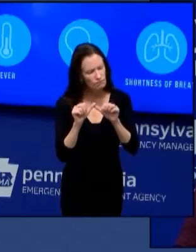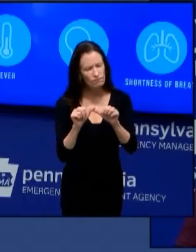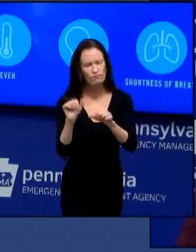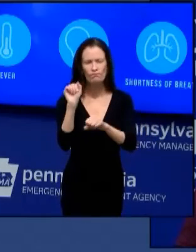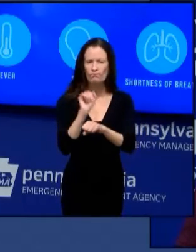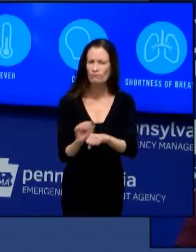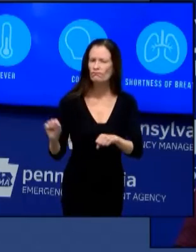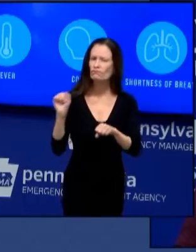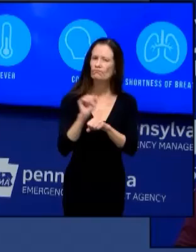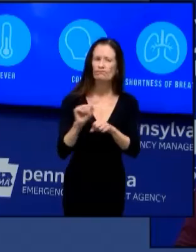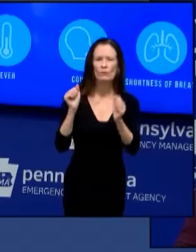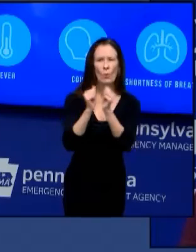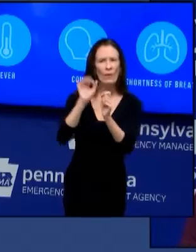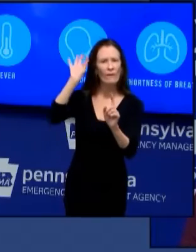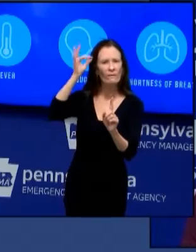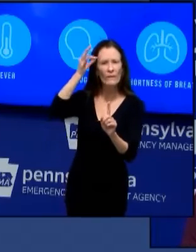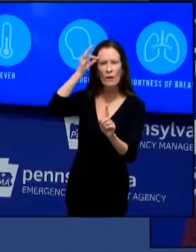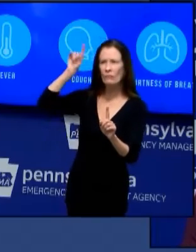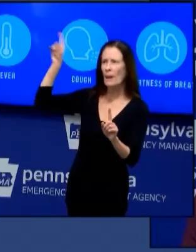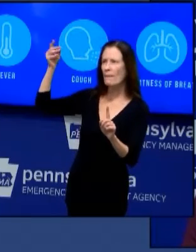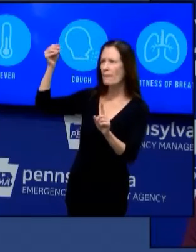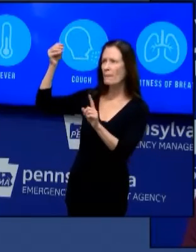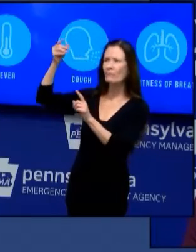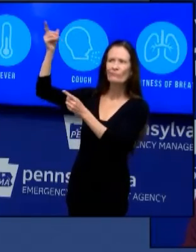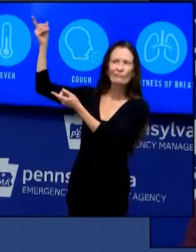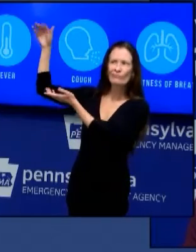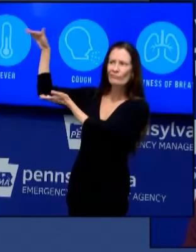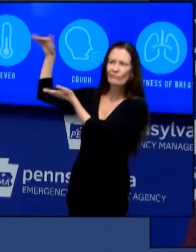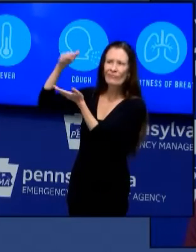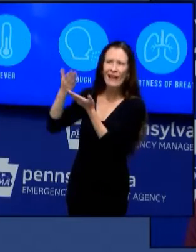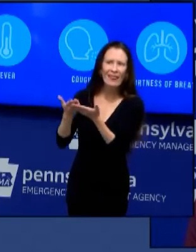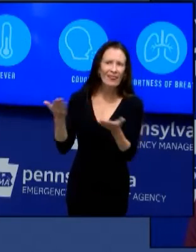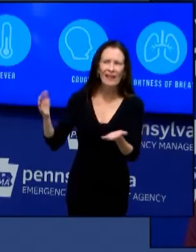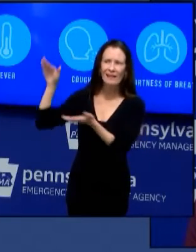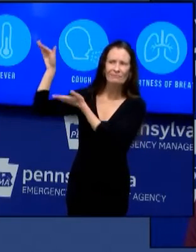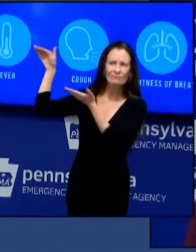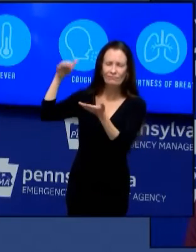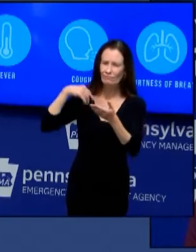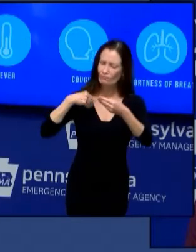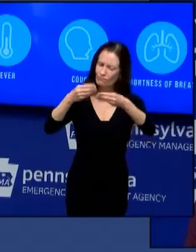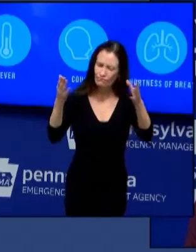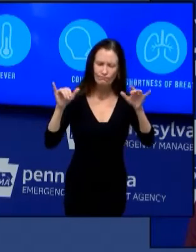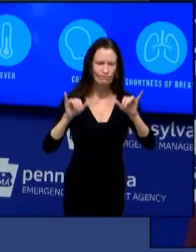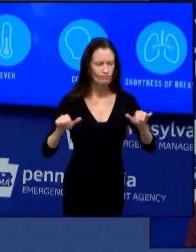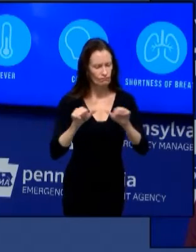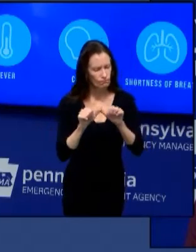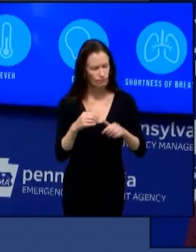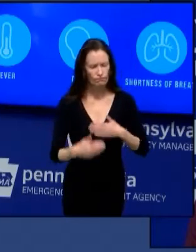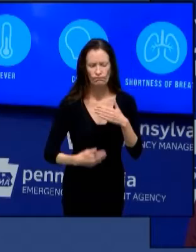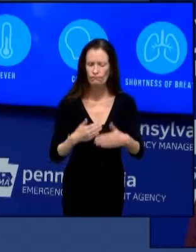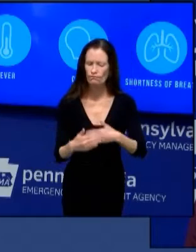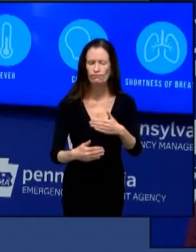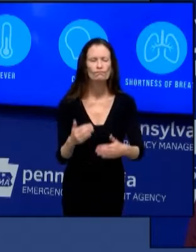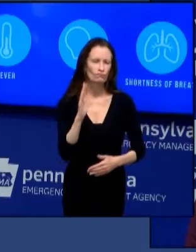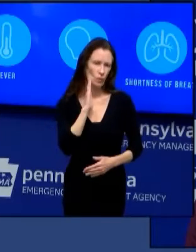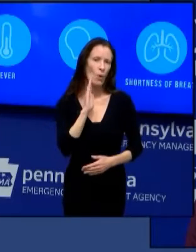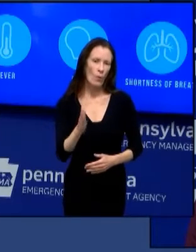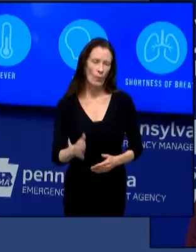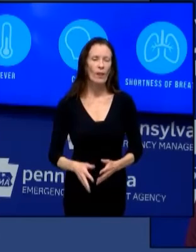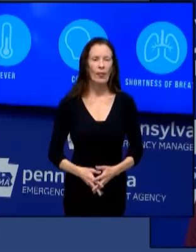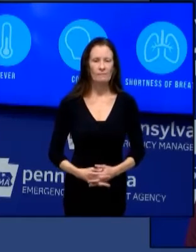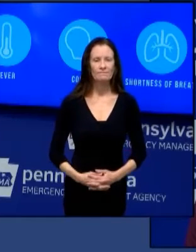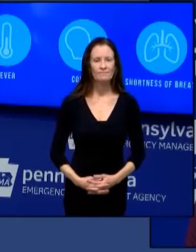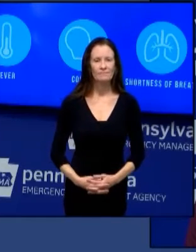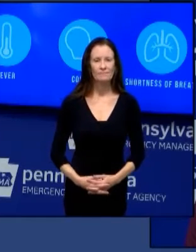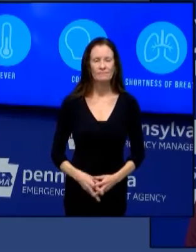the states for the needs that we have. Thank you, Dr. Levine. That's all the time we have for questions today. Reporters, if your question was